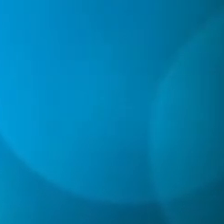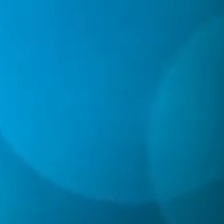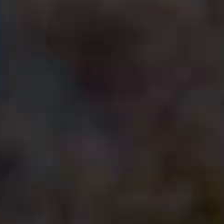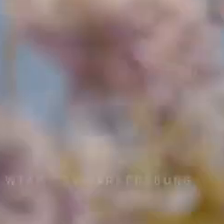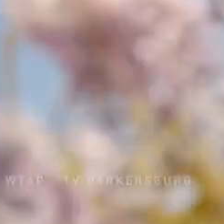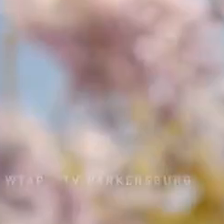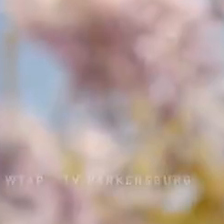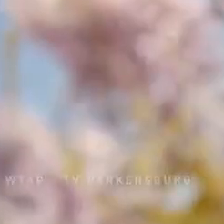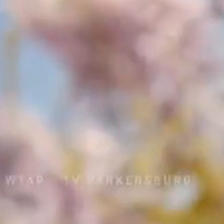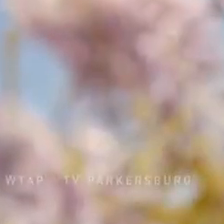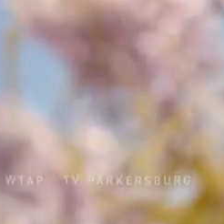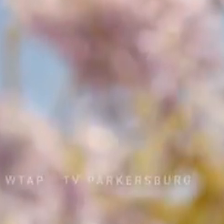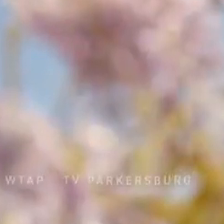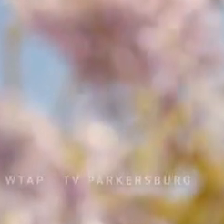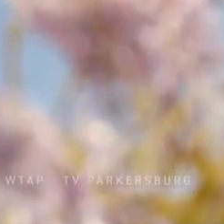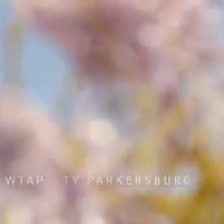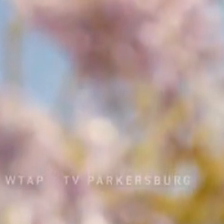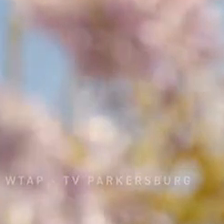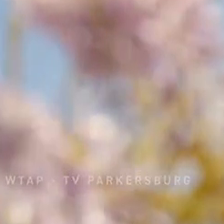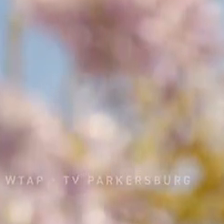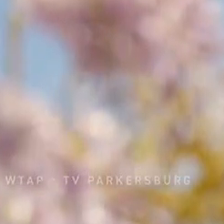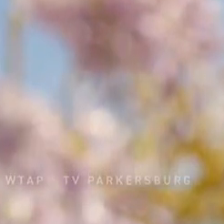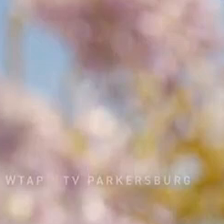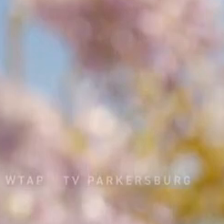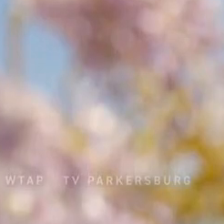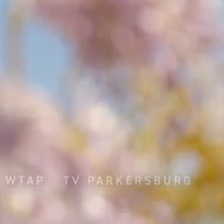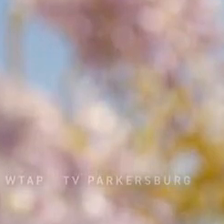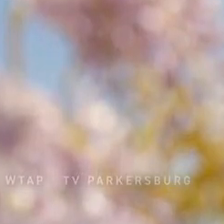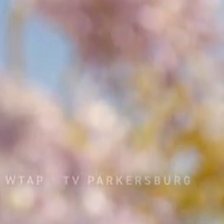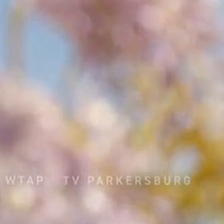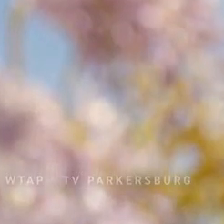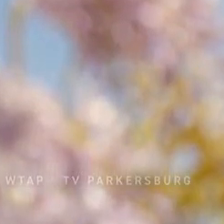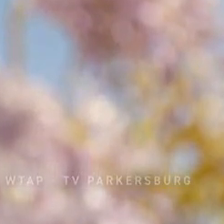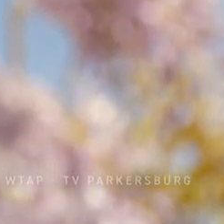you can see right now. You're watching WTAP. This is home.